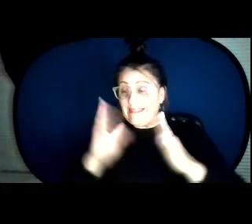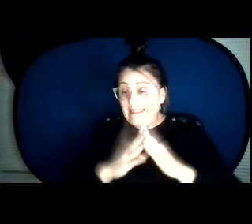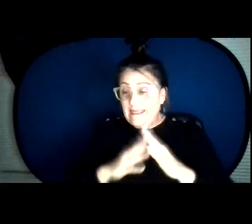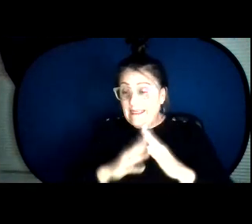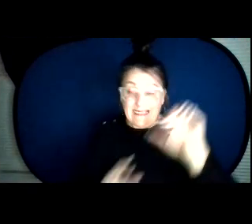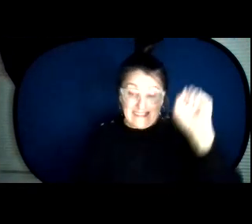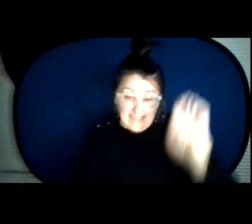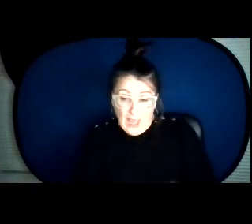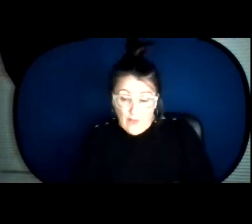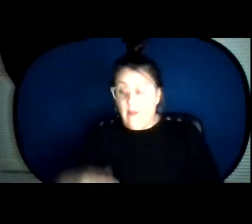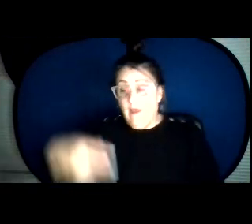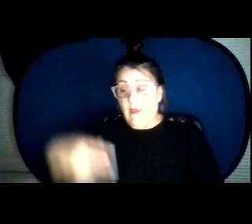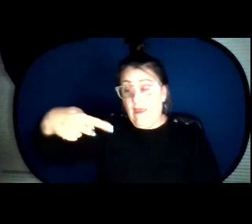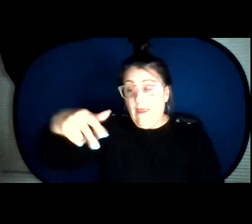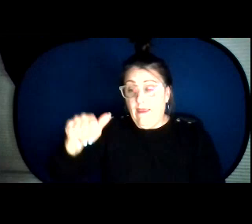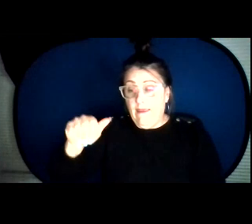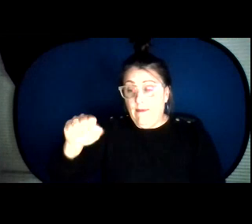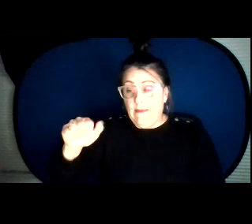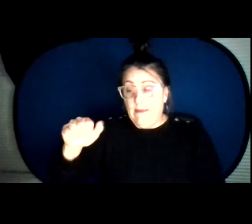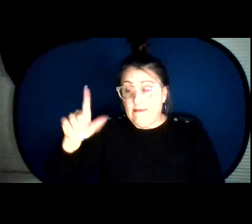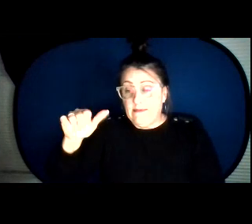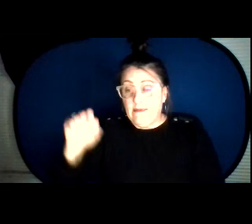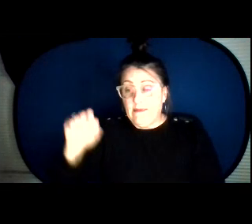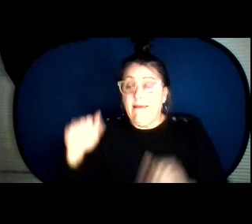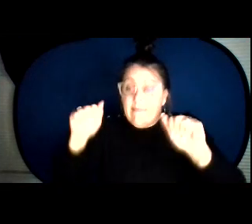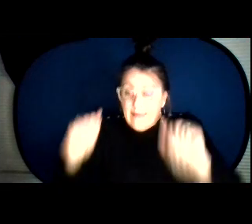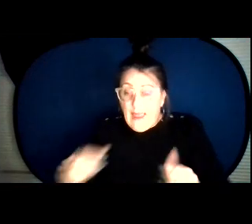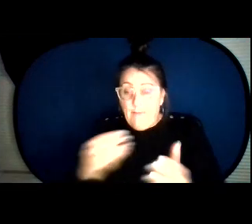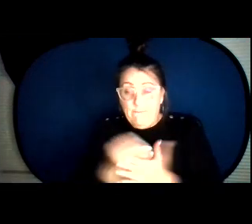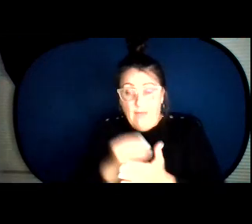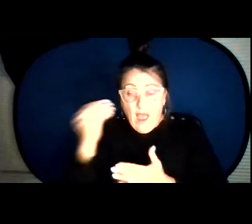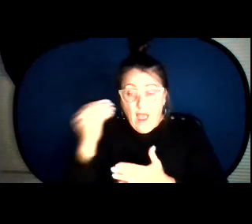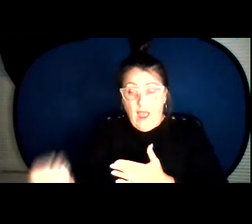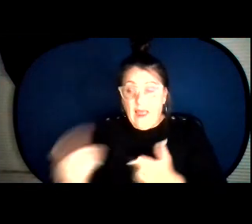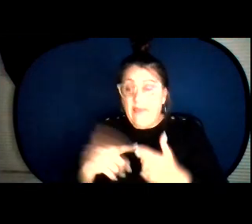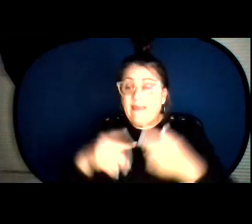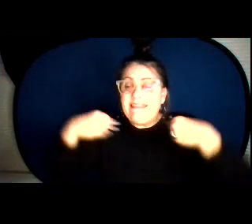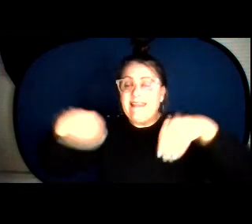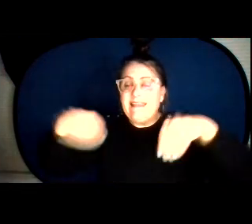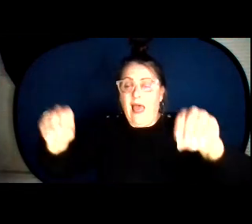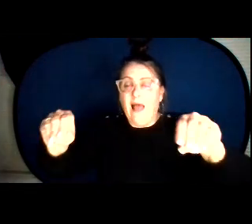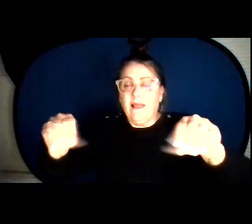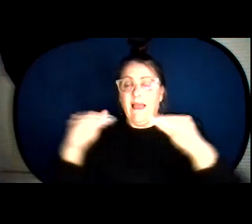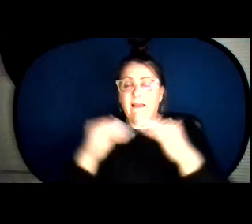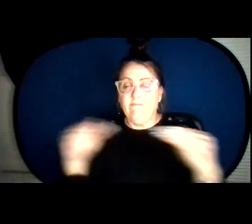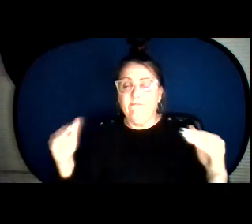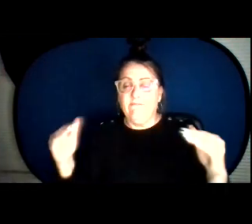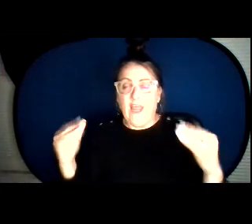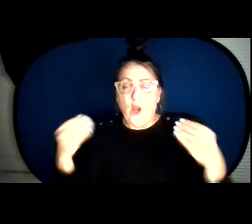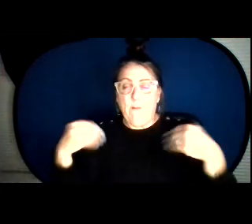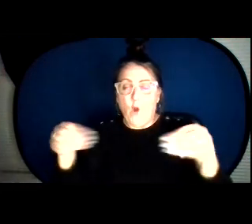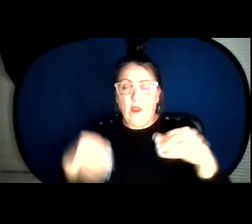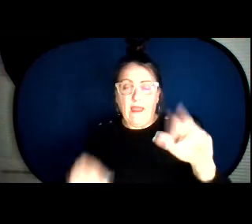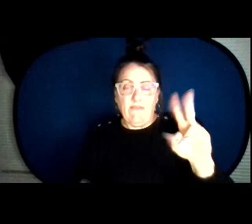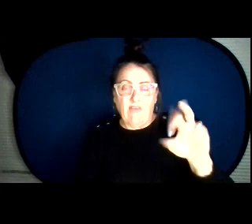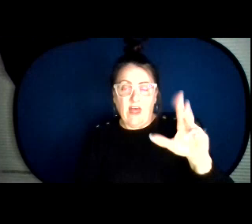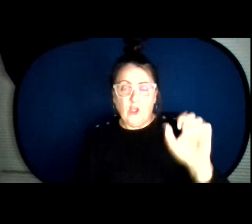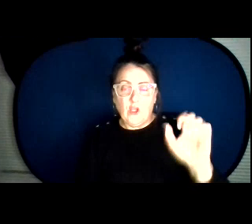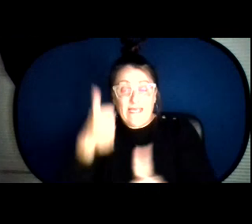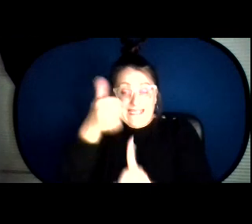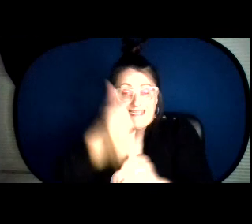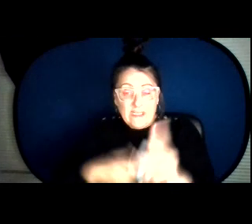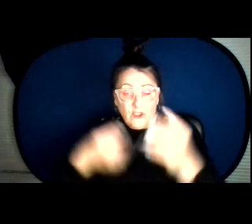purchase unoccupied properties at original acquisition prices and then sell on the open market at fair market value. For each property sold,